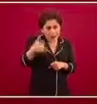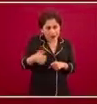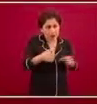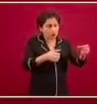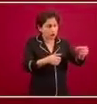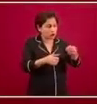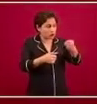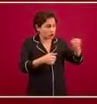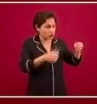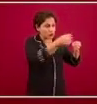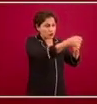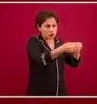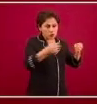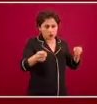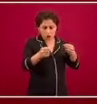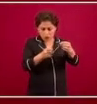put,